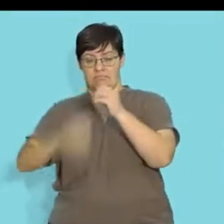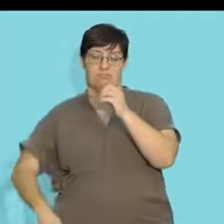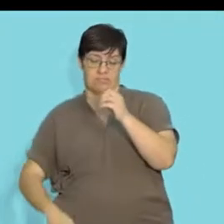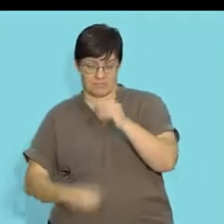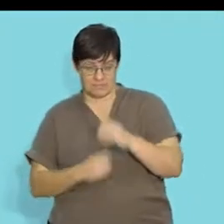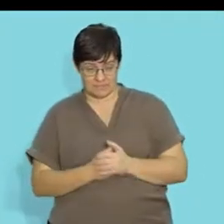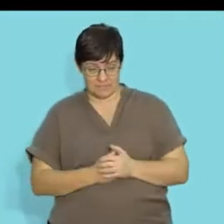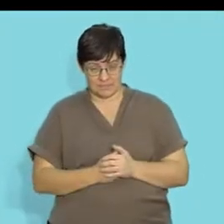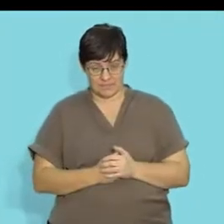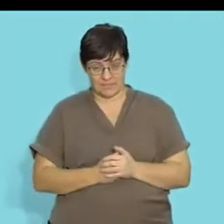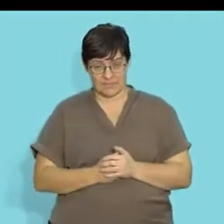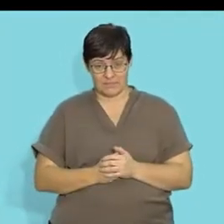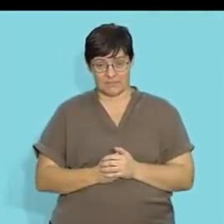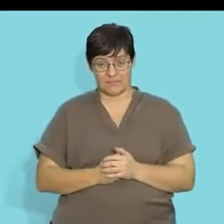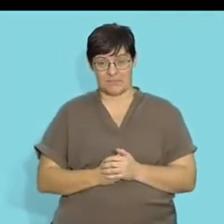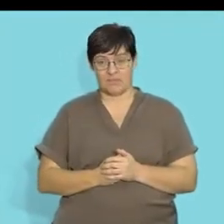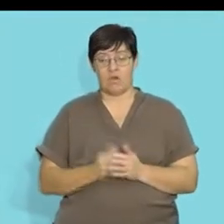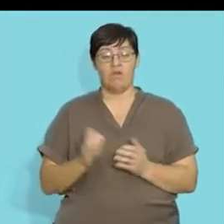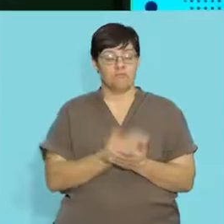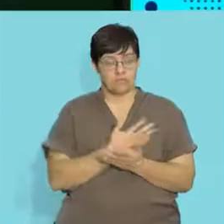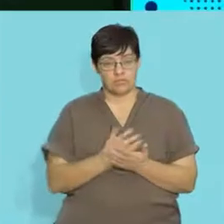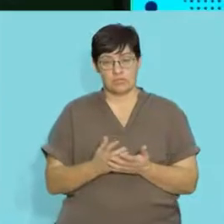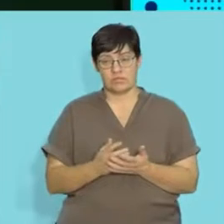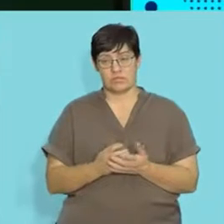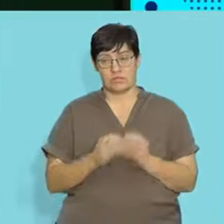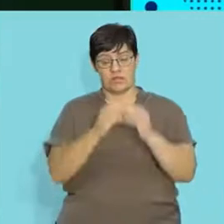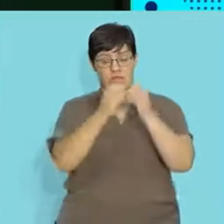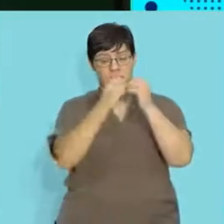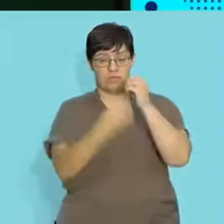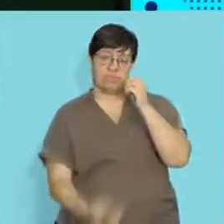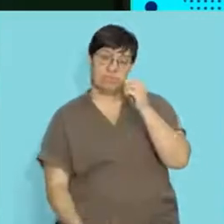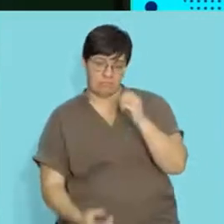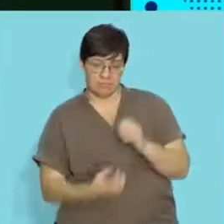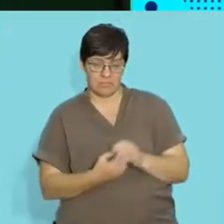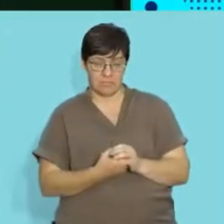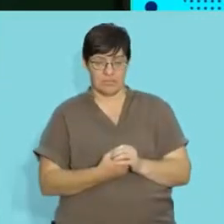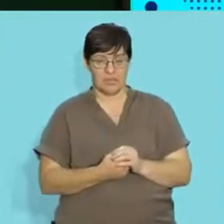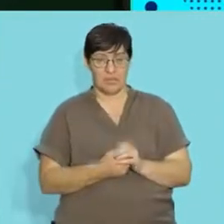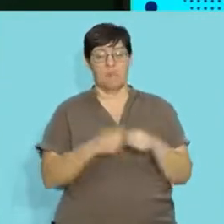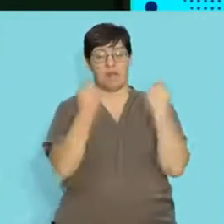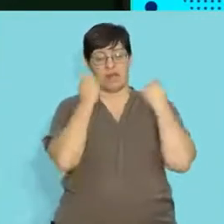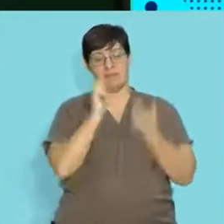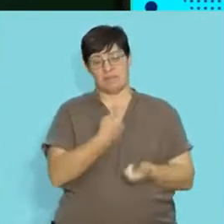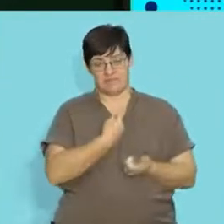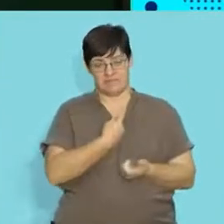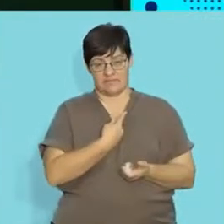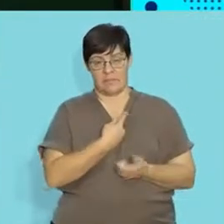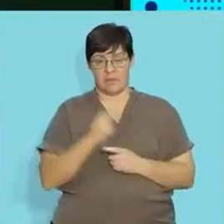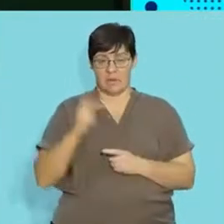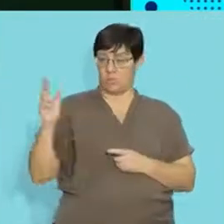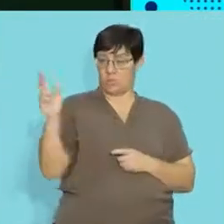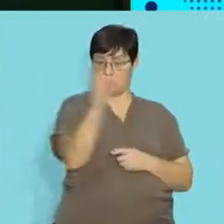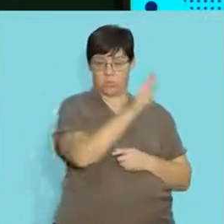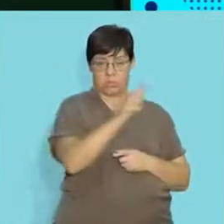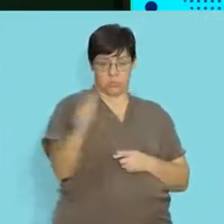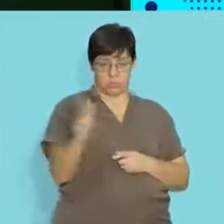delays abscission. So often fruits will tend to form and they will break off. So if you